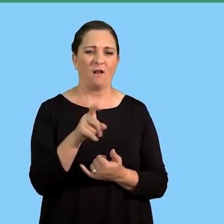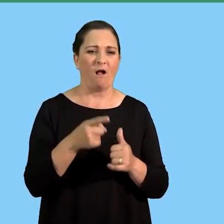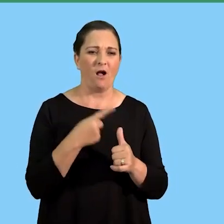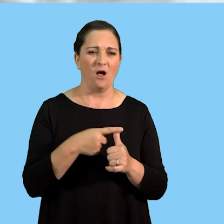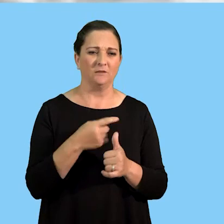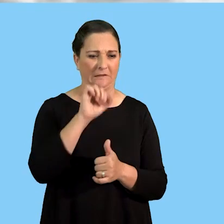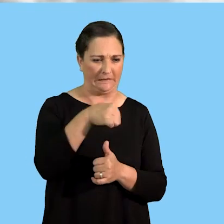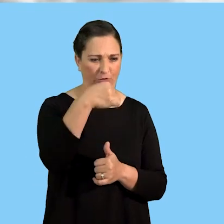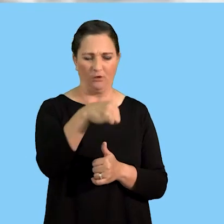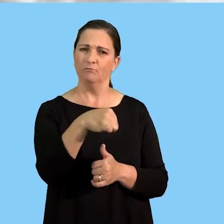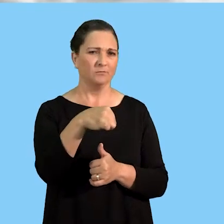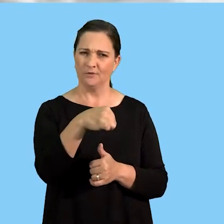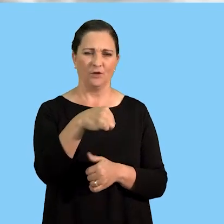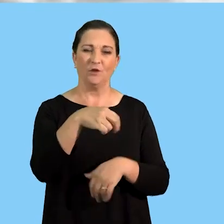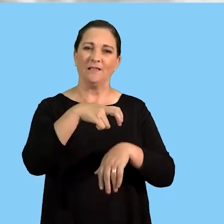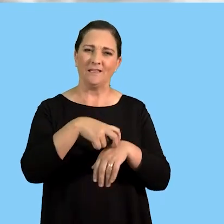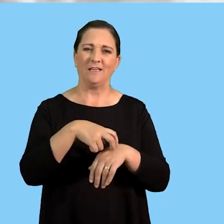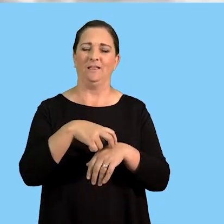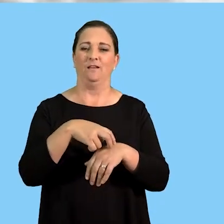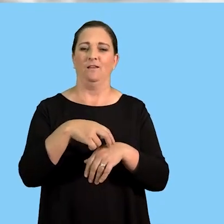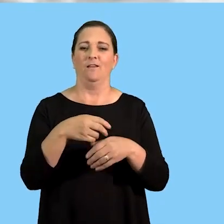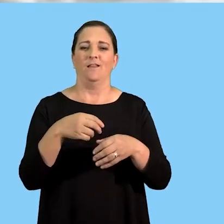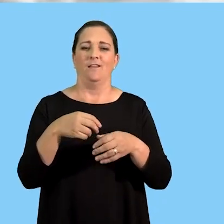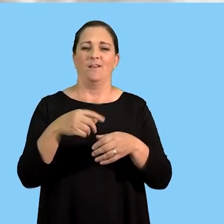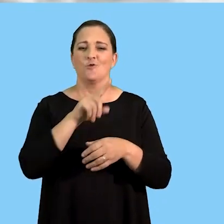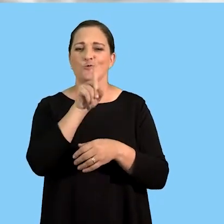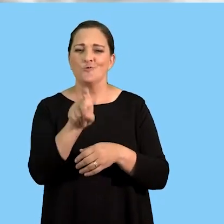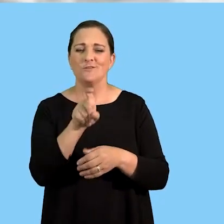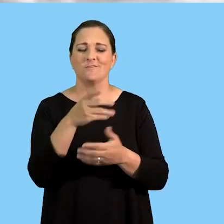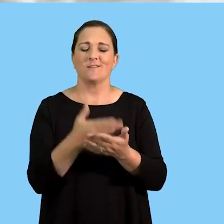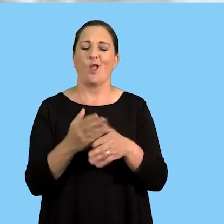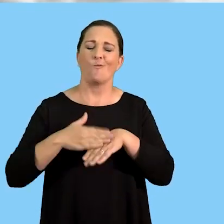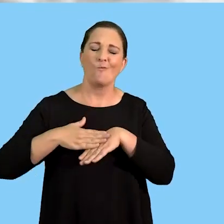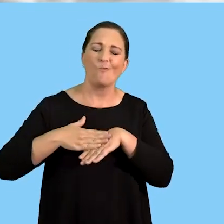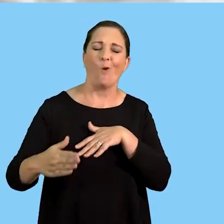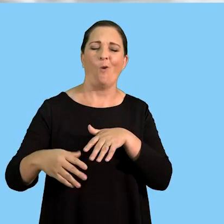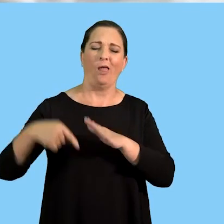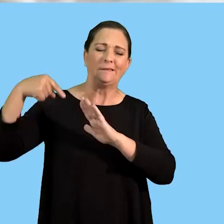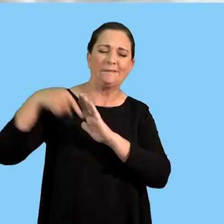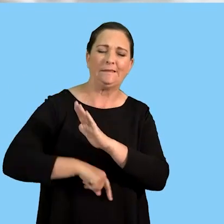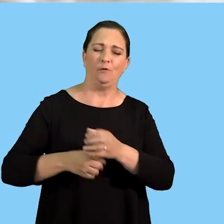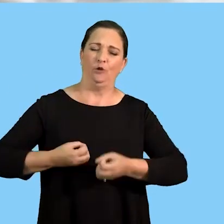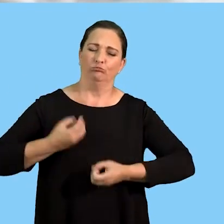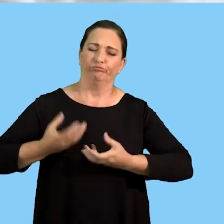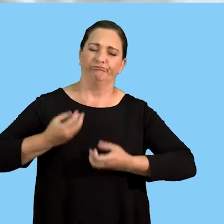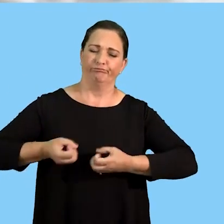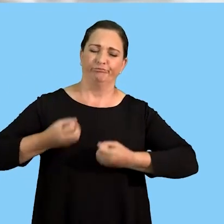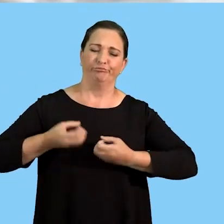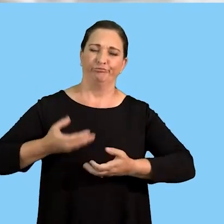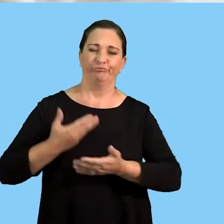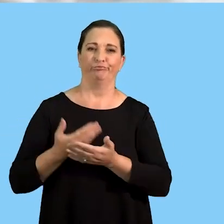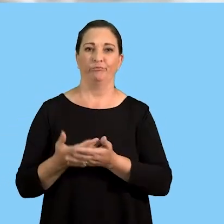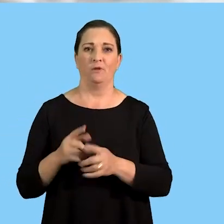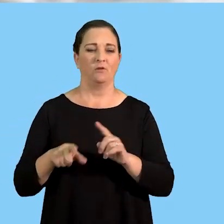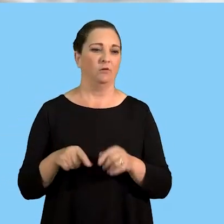work-related questions. So you are giving the interviewee an opportunity to explain further on your question rather